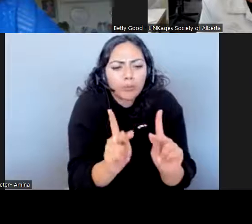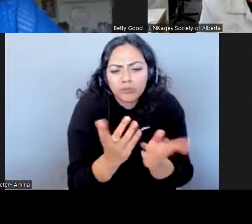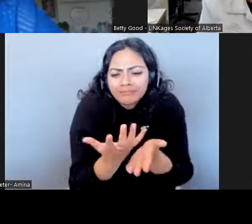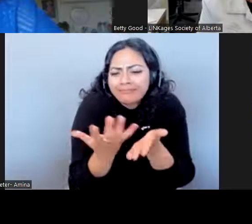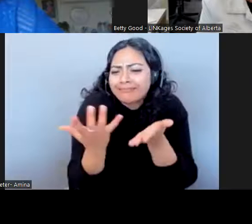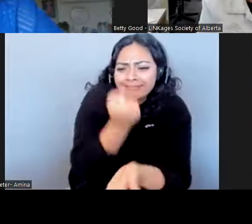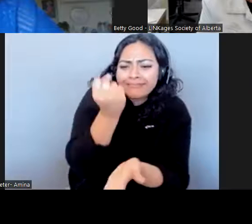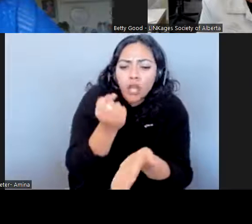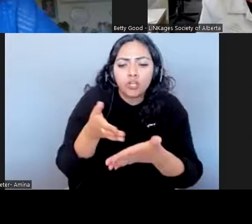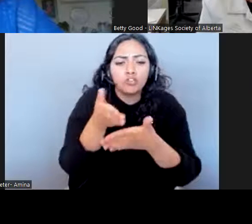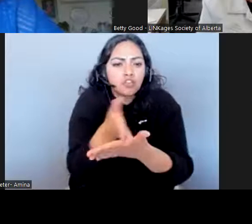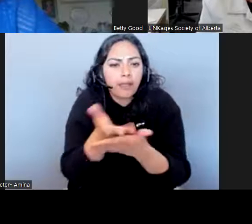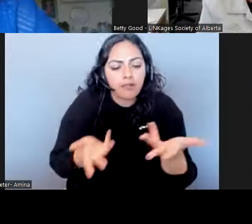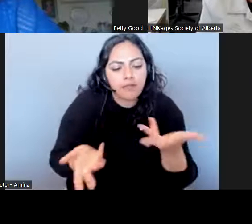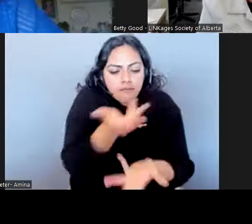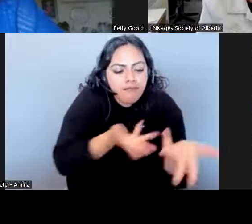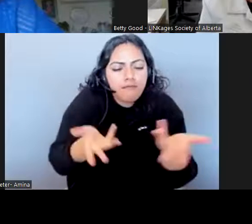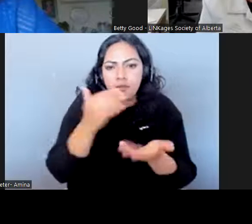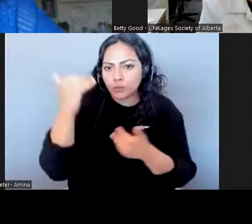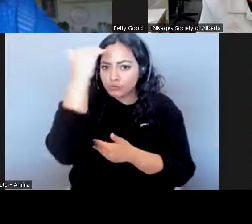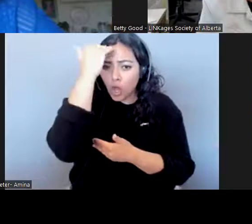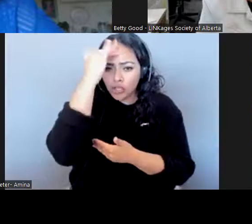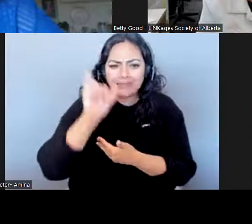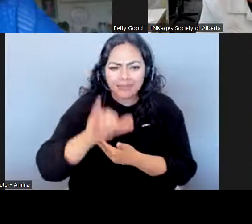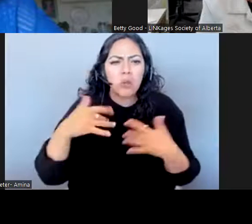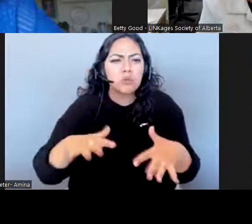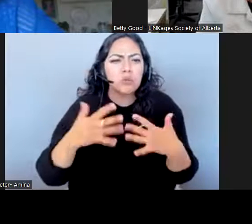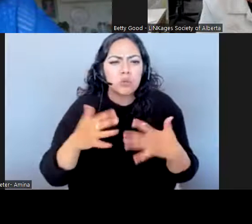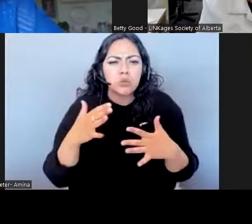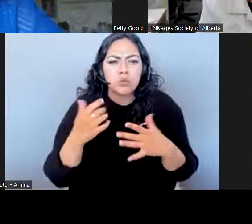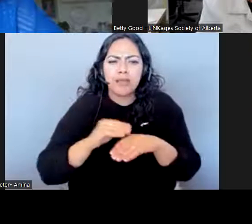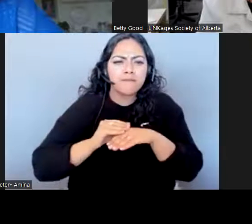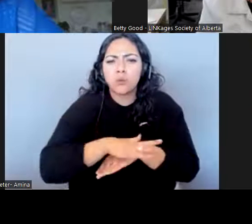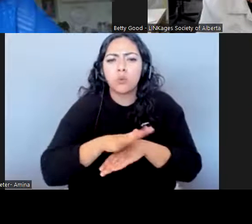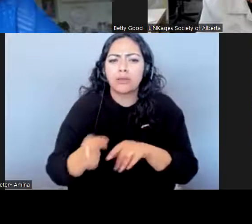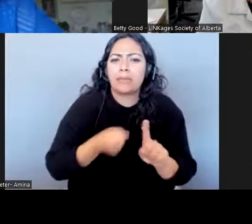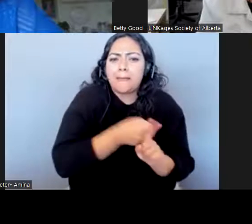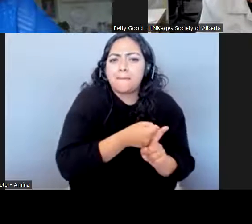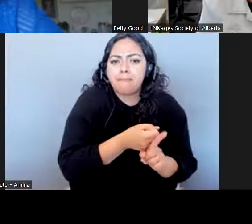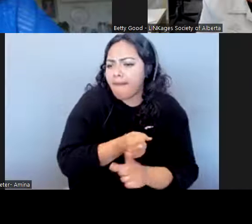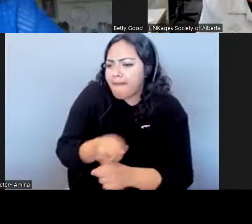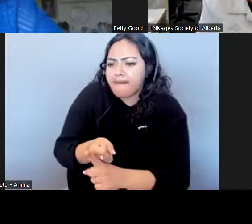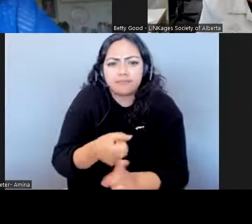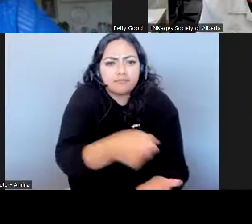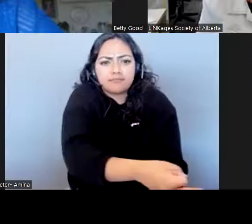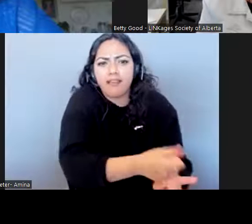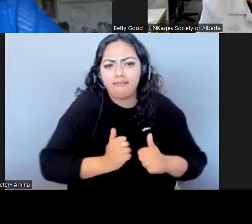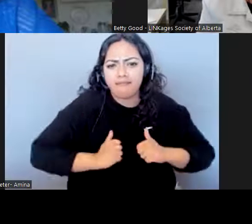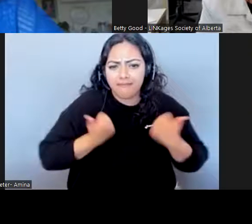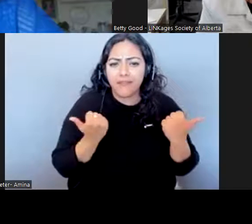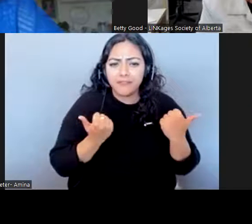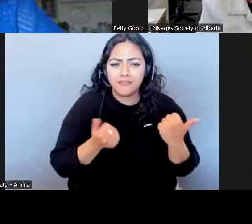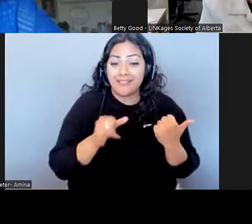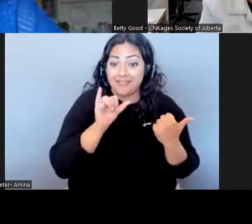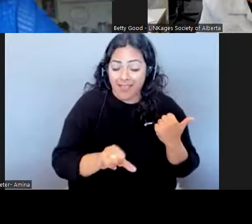have quite the profound impact on a person's life and the trajectory it takes. So that's what's drawn me